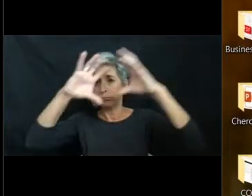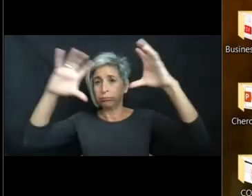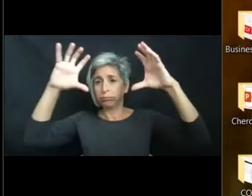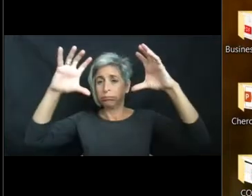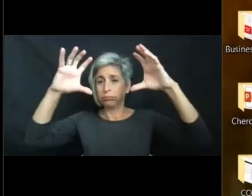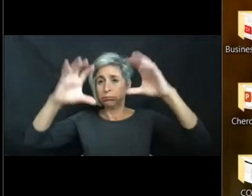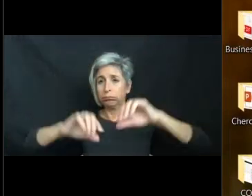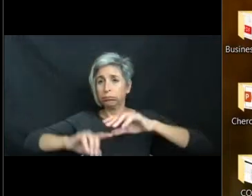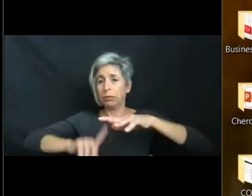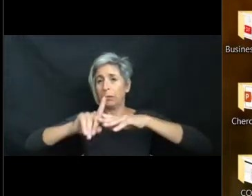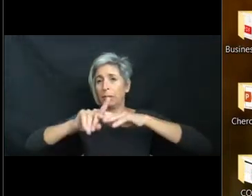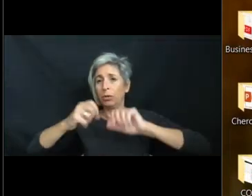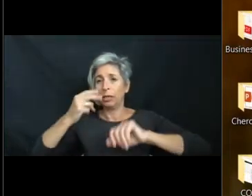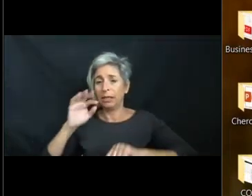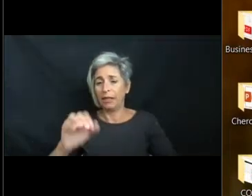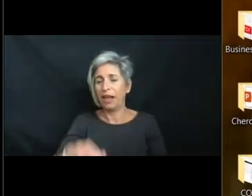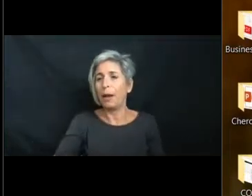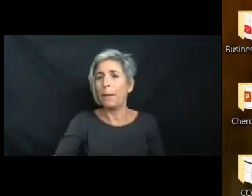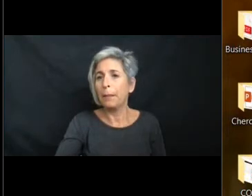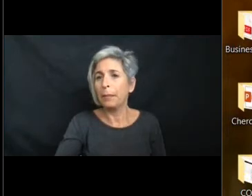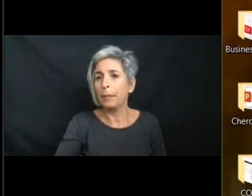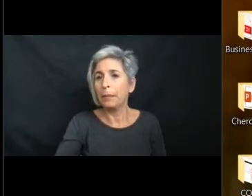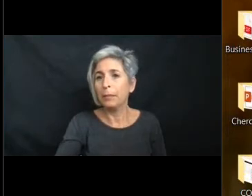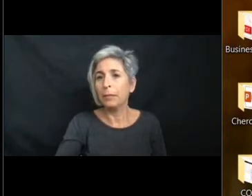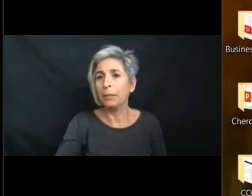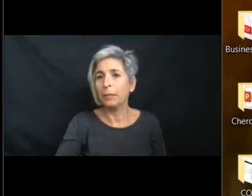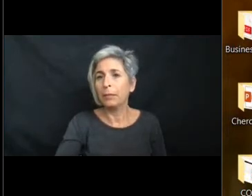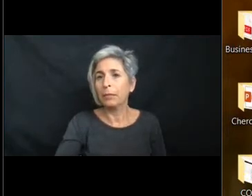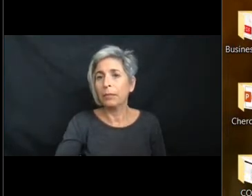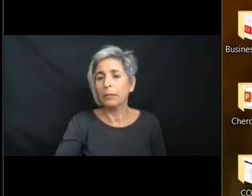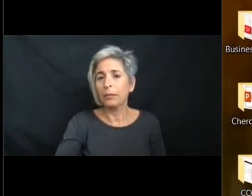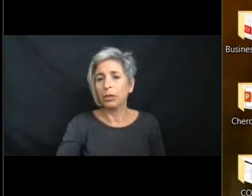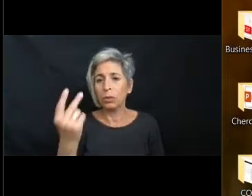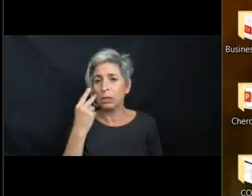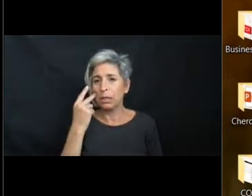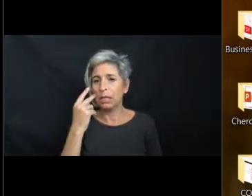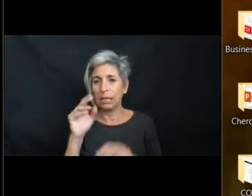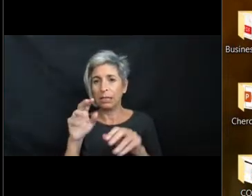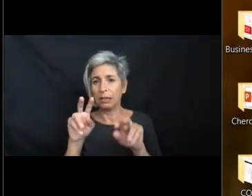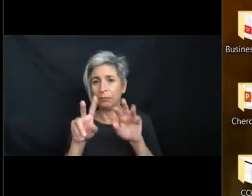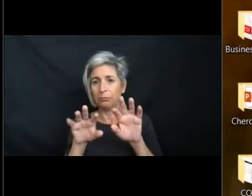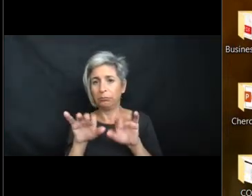that, they can see it, and they can type out responses in there.